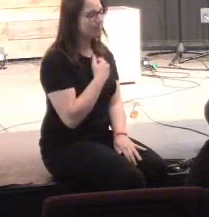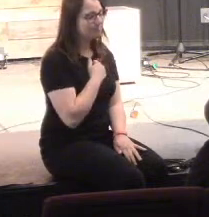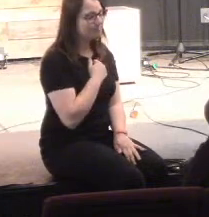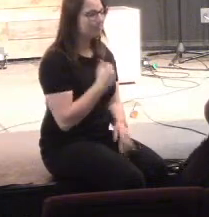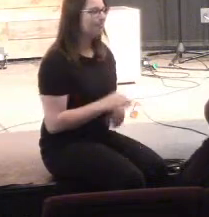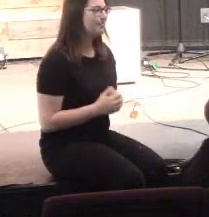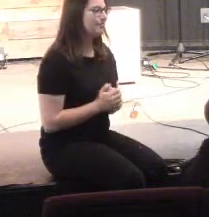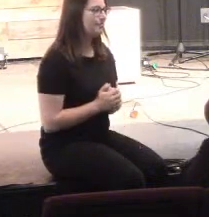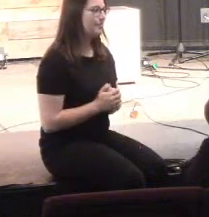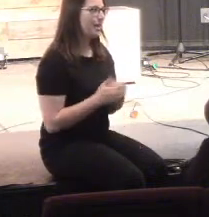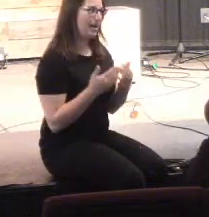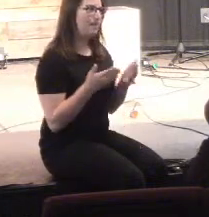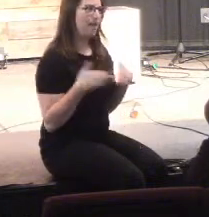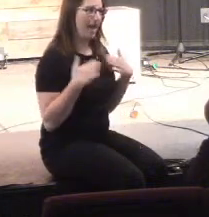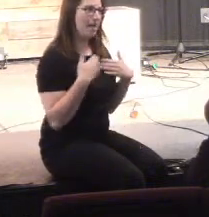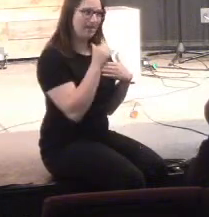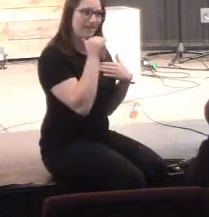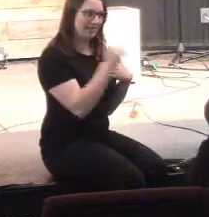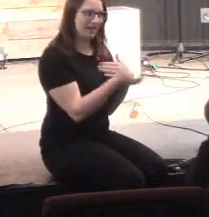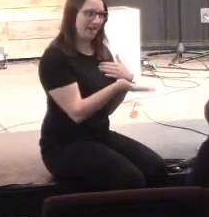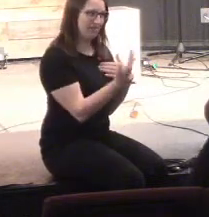I'm sure glad it's not five.